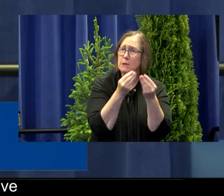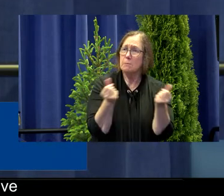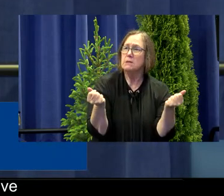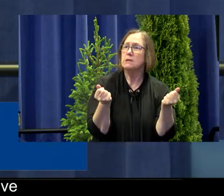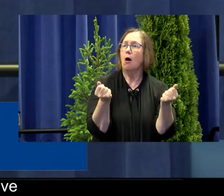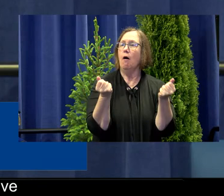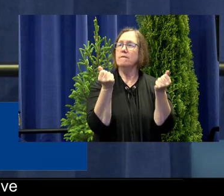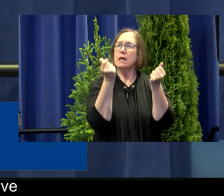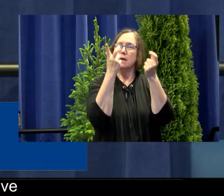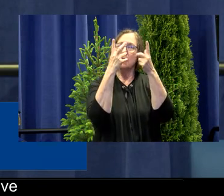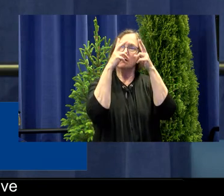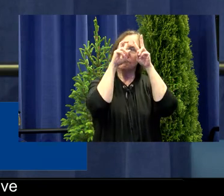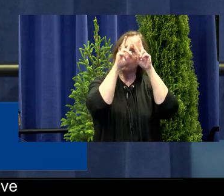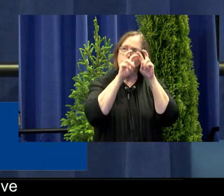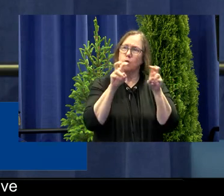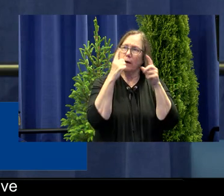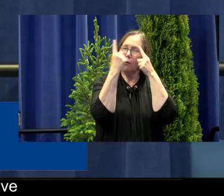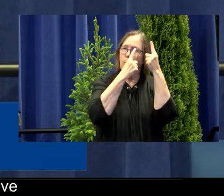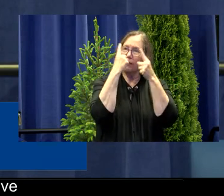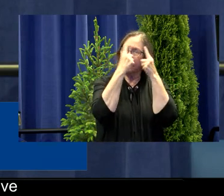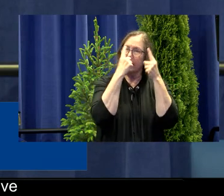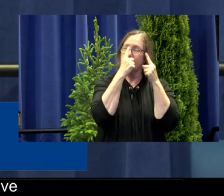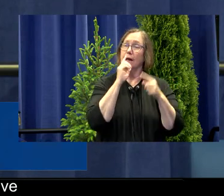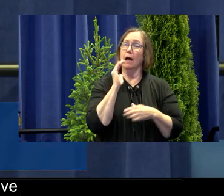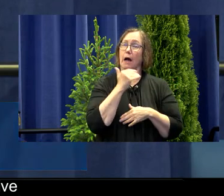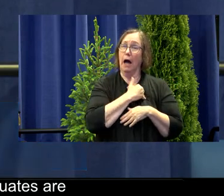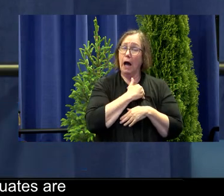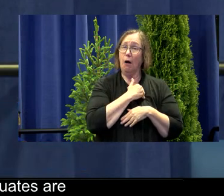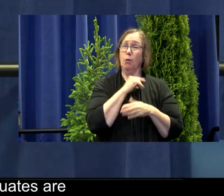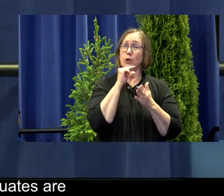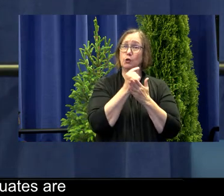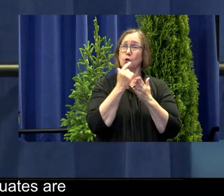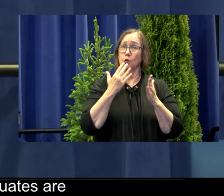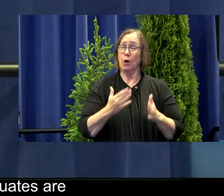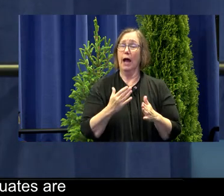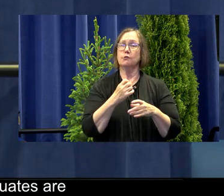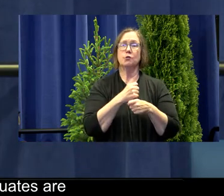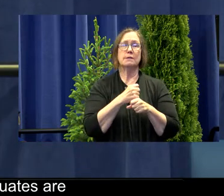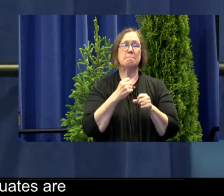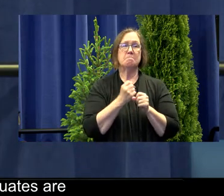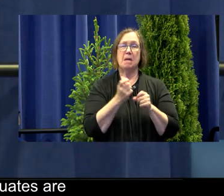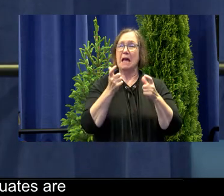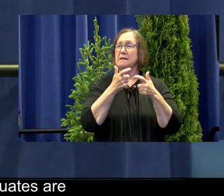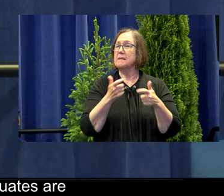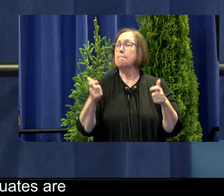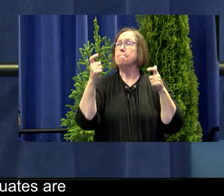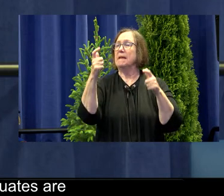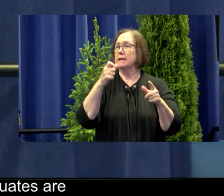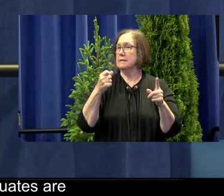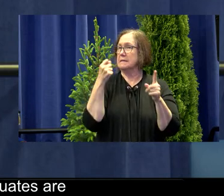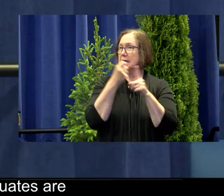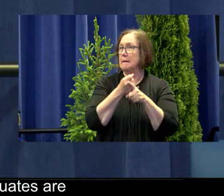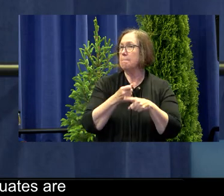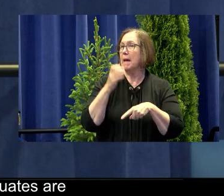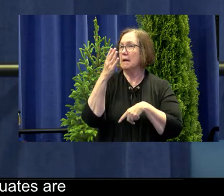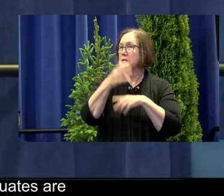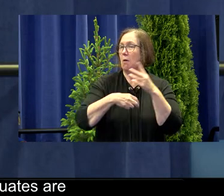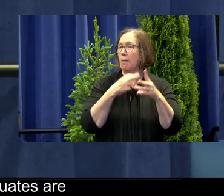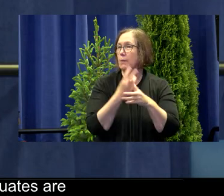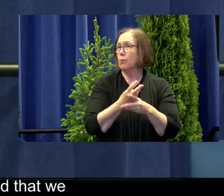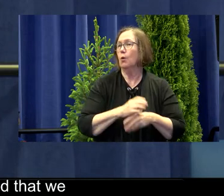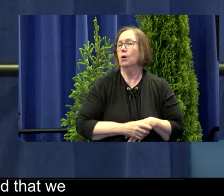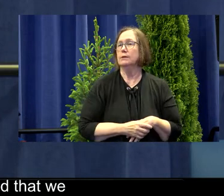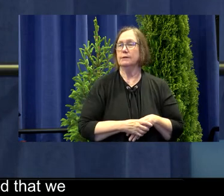Our graduates are the greatest contribution we make to society, the great public good that we return to the people of Washington for